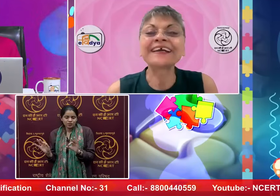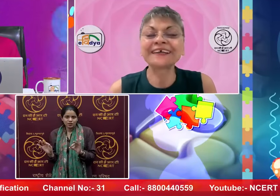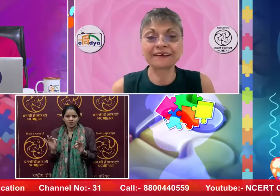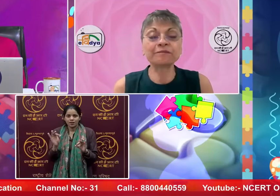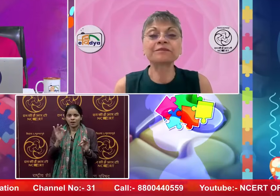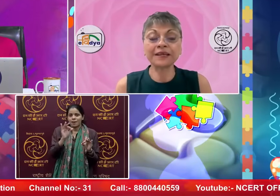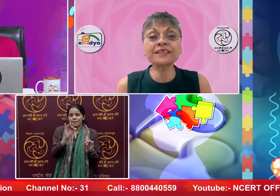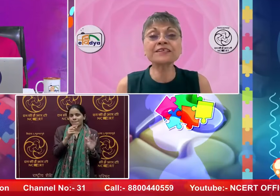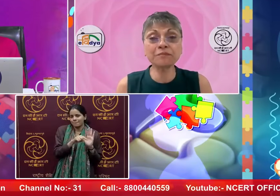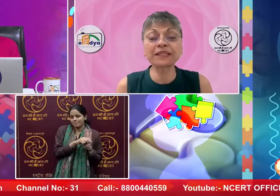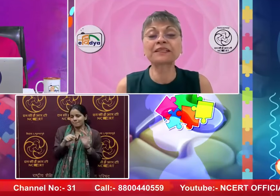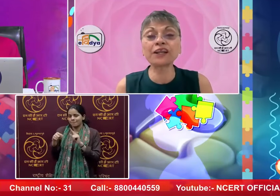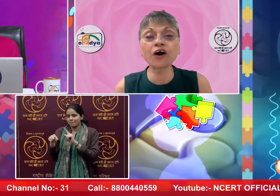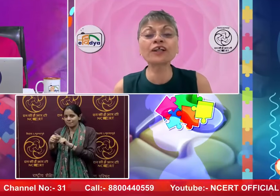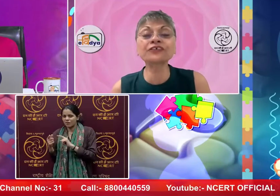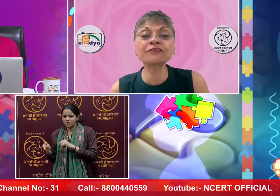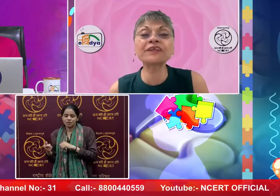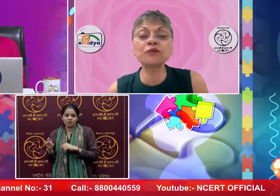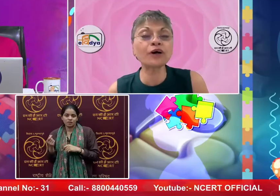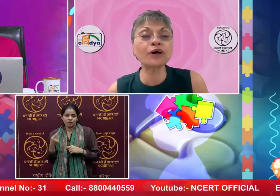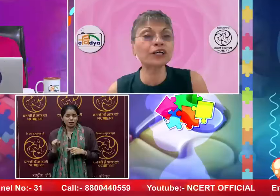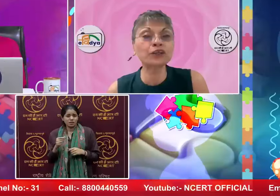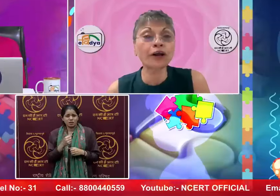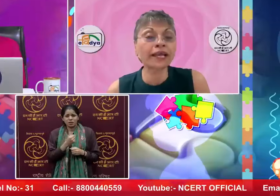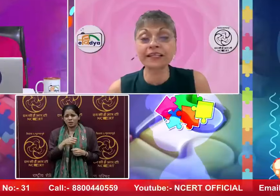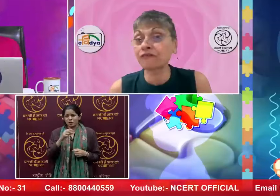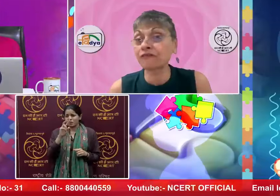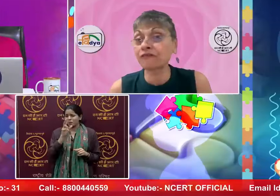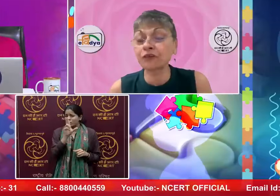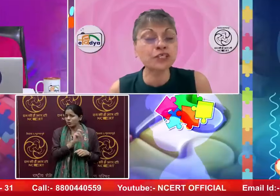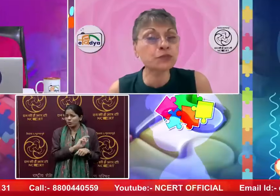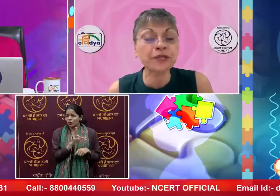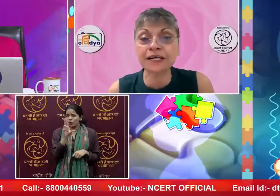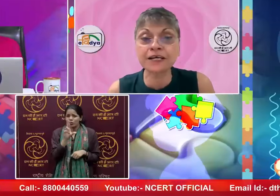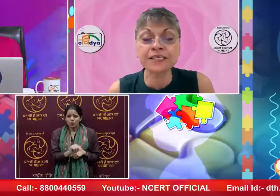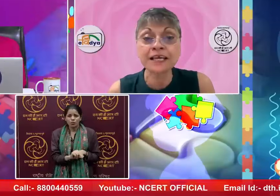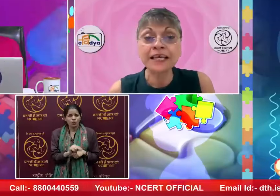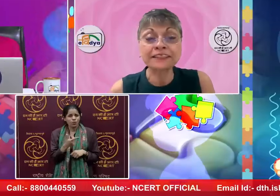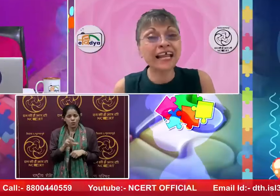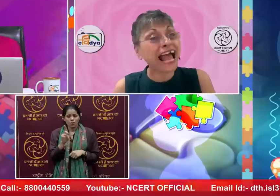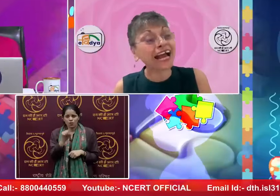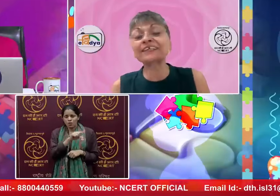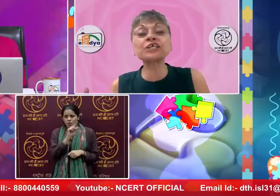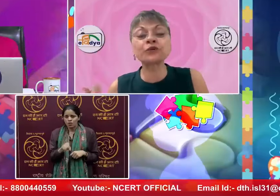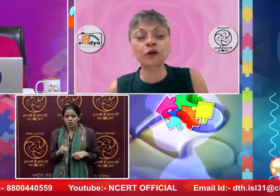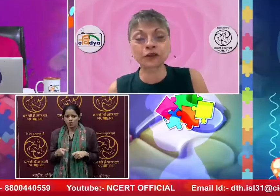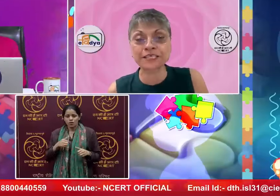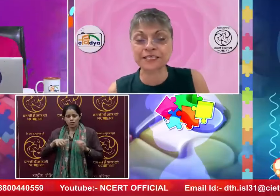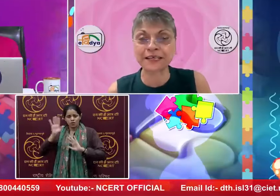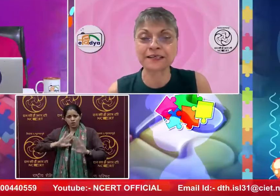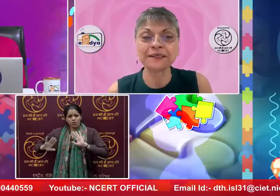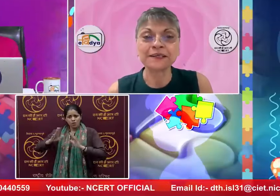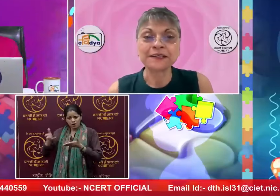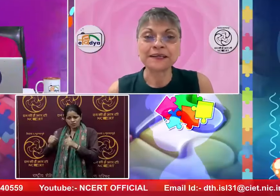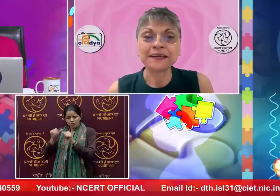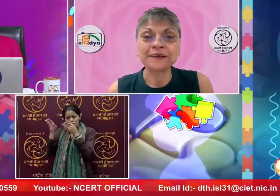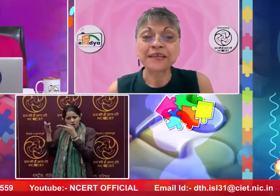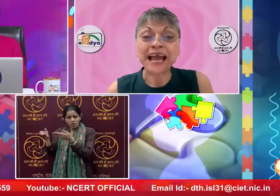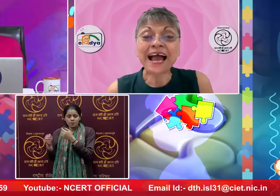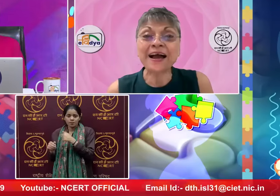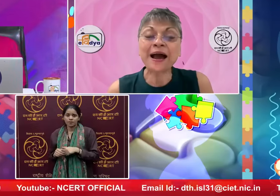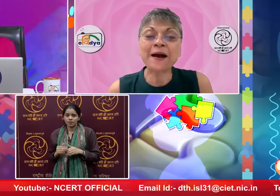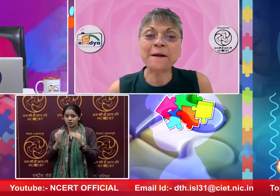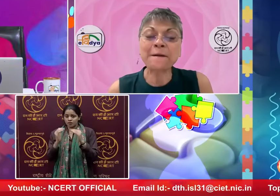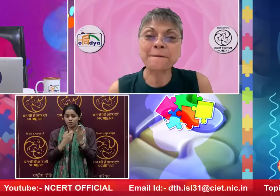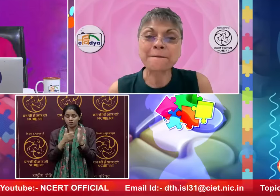fact? It's a myth. There are lots of them who are talking, they're fluent speakers. There are actors who are autistic. Right, ma'am. And